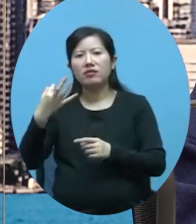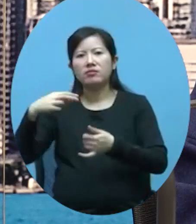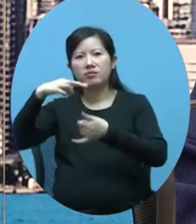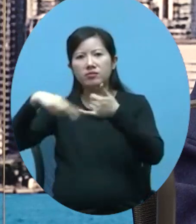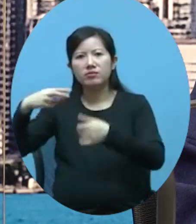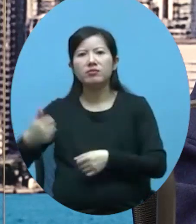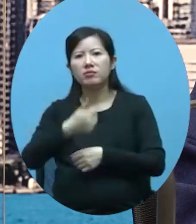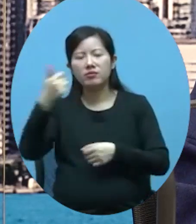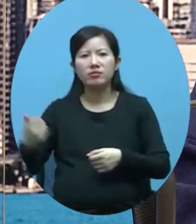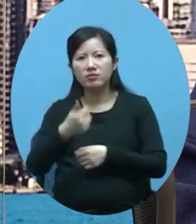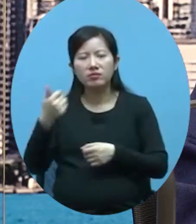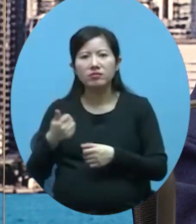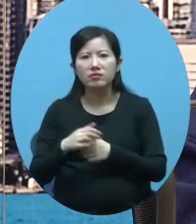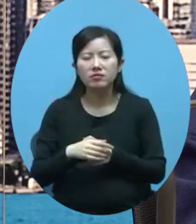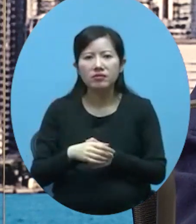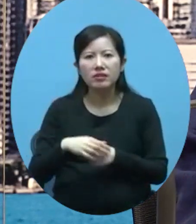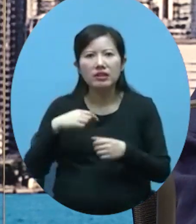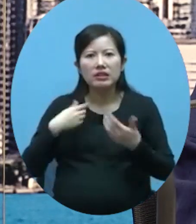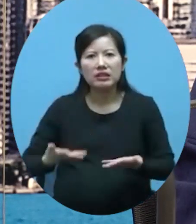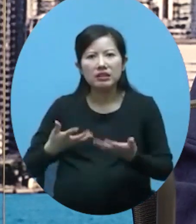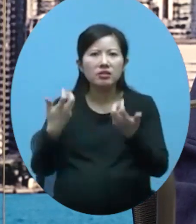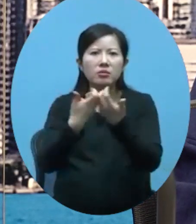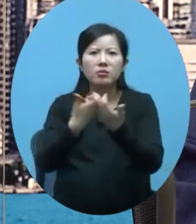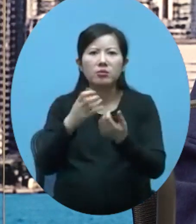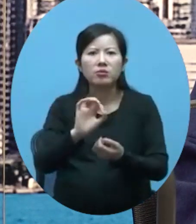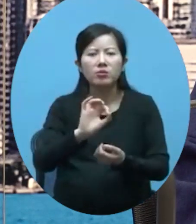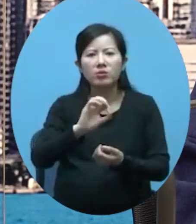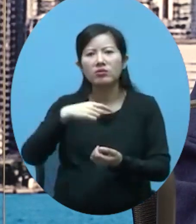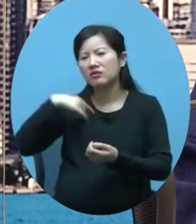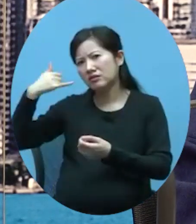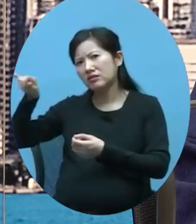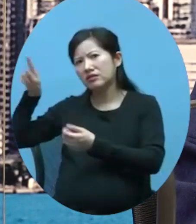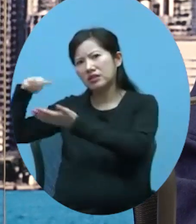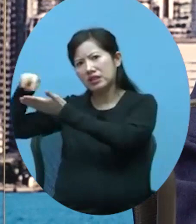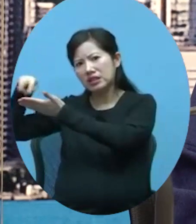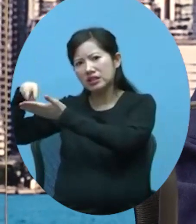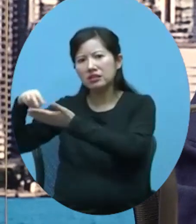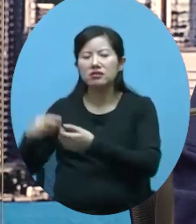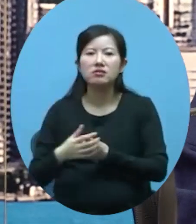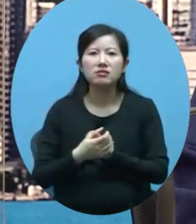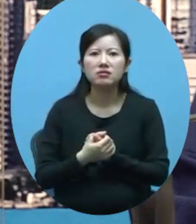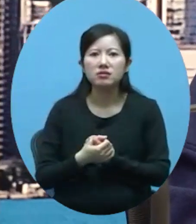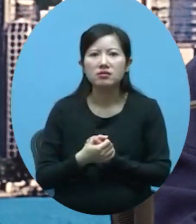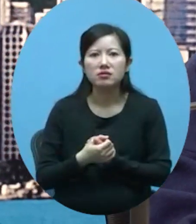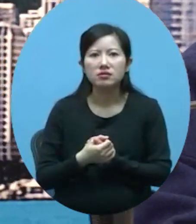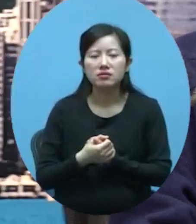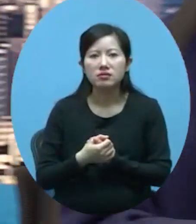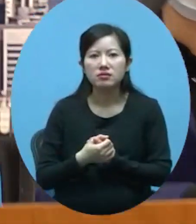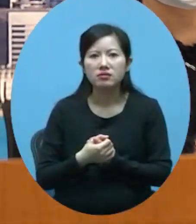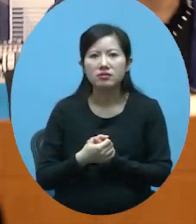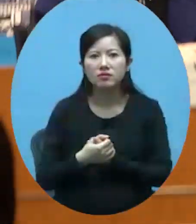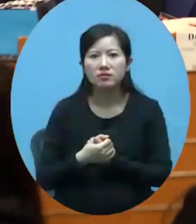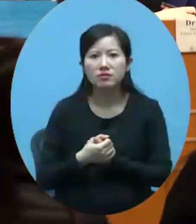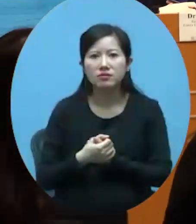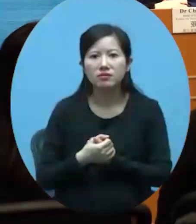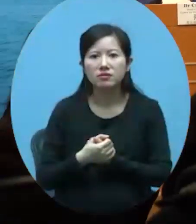accurate number at hand yes for the foreign what are